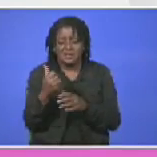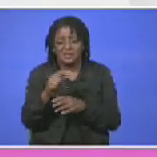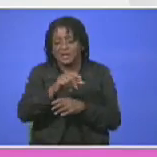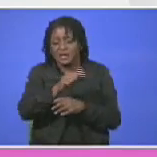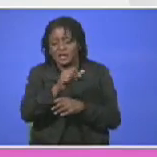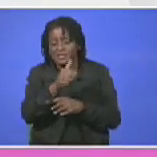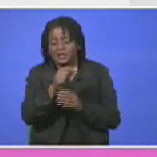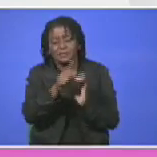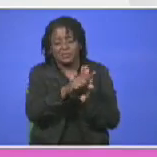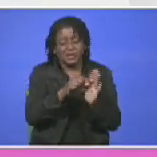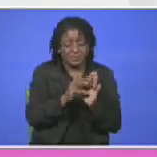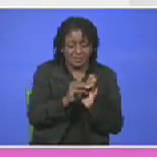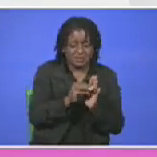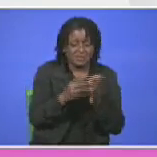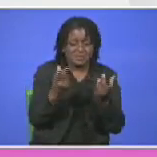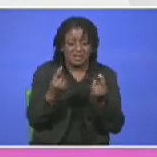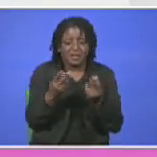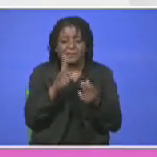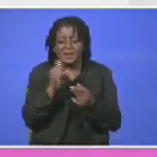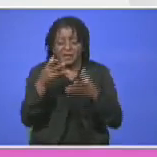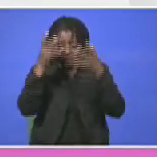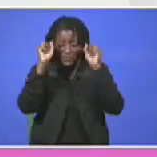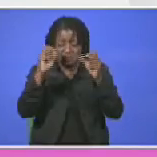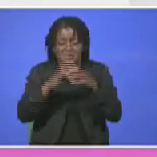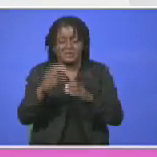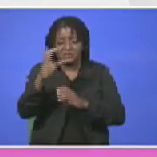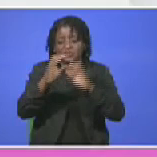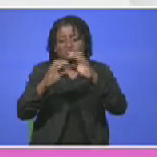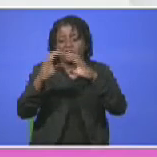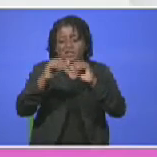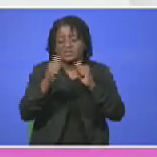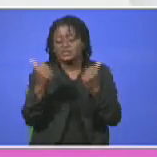are done by the president of the Contractors Association.